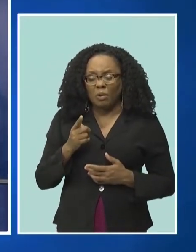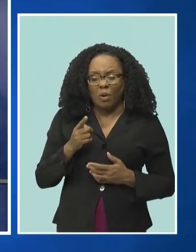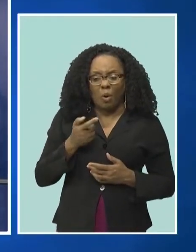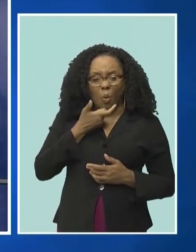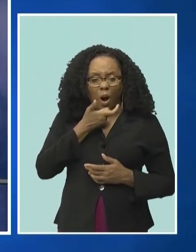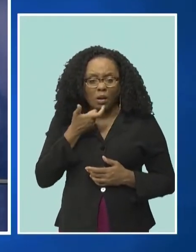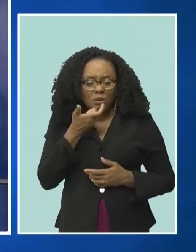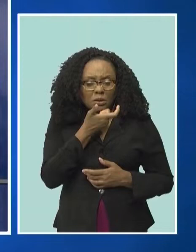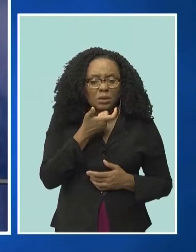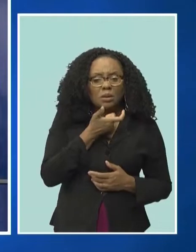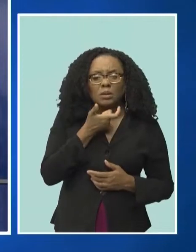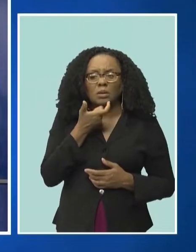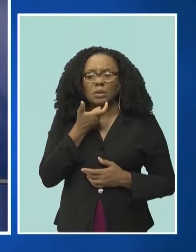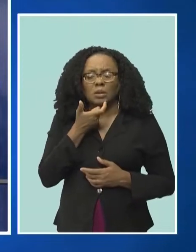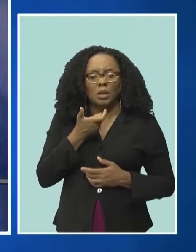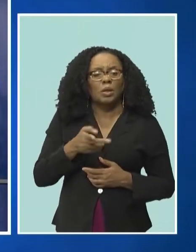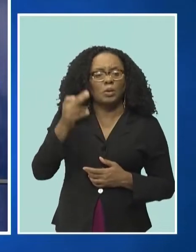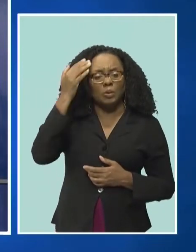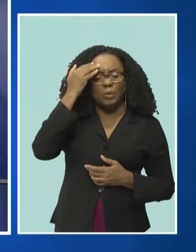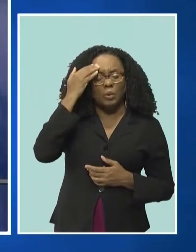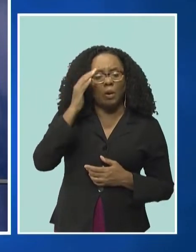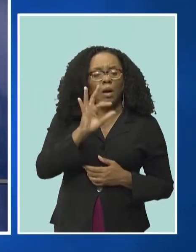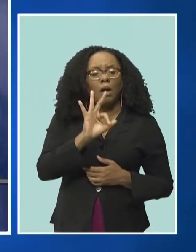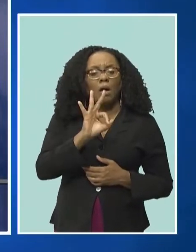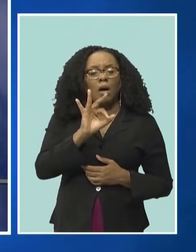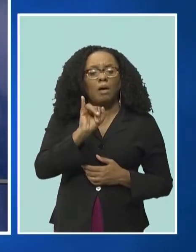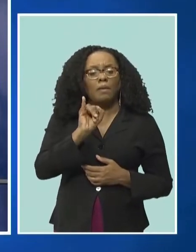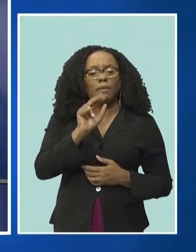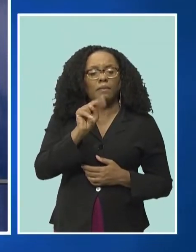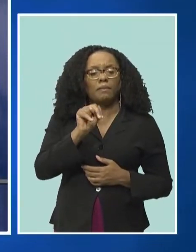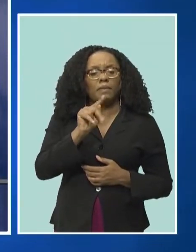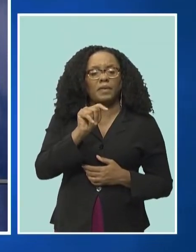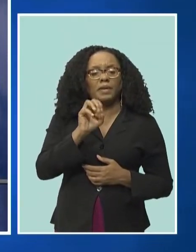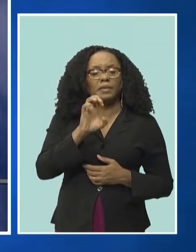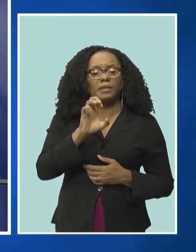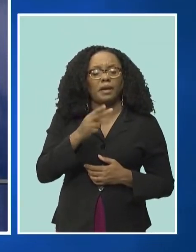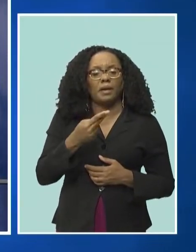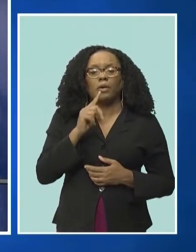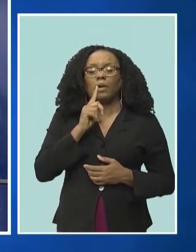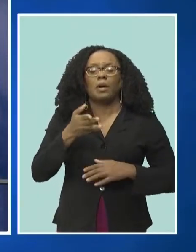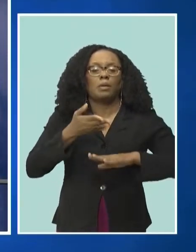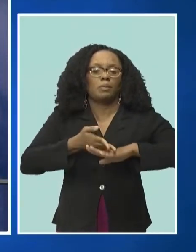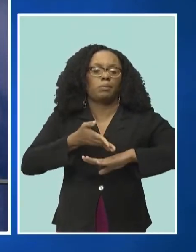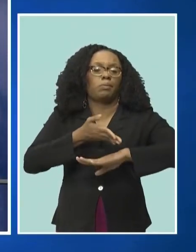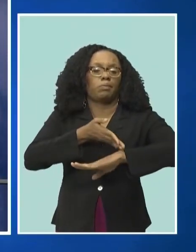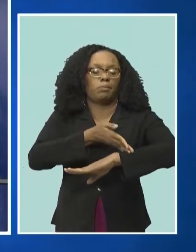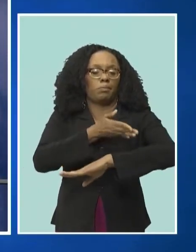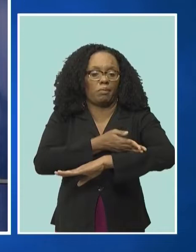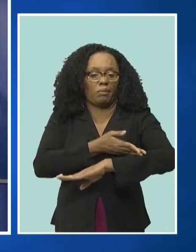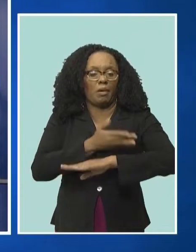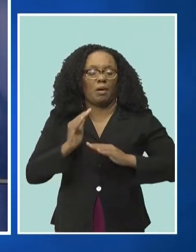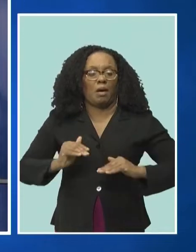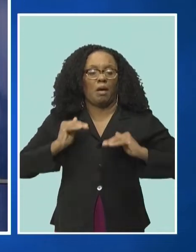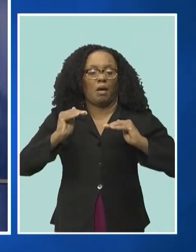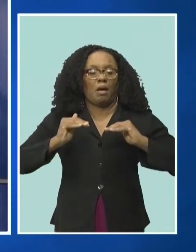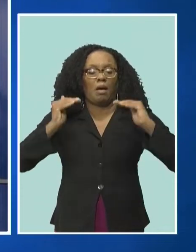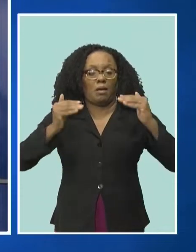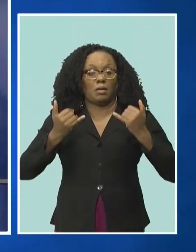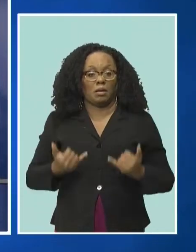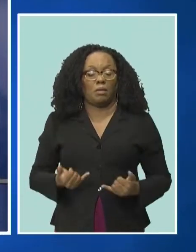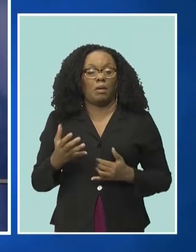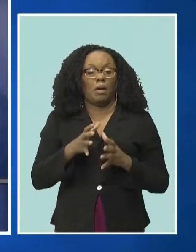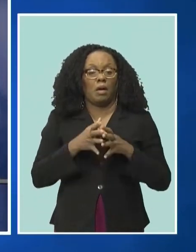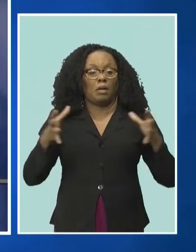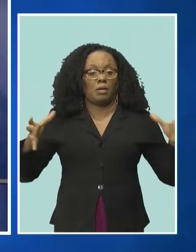is that next space. And there are lots of companies into fintech. In Barbados, we